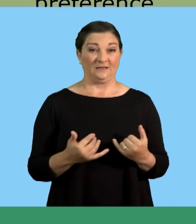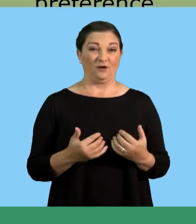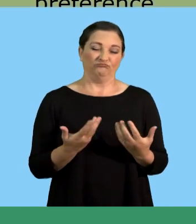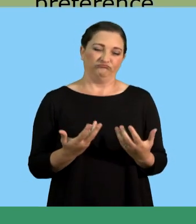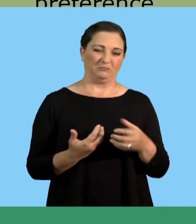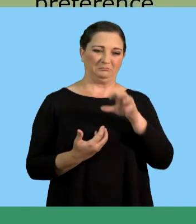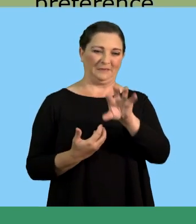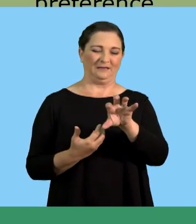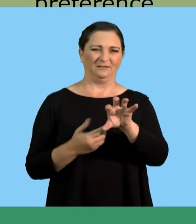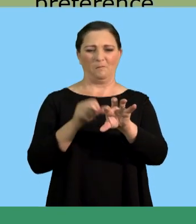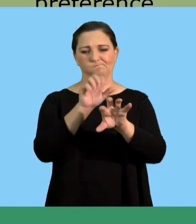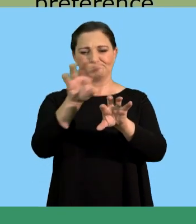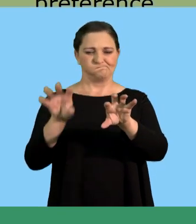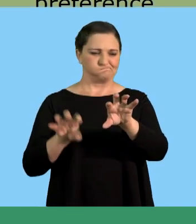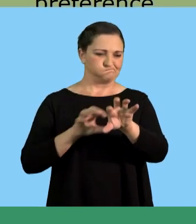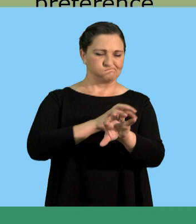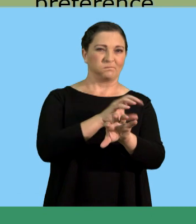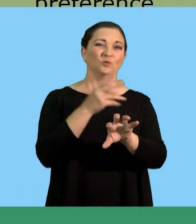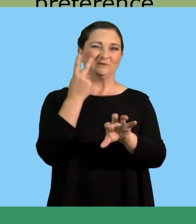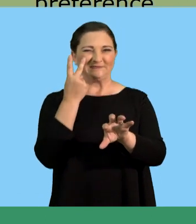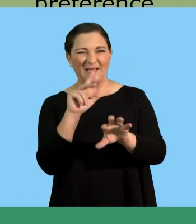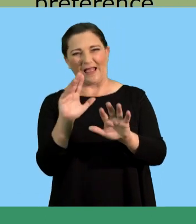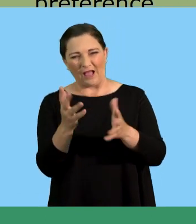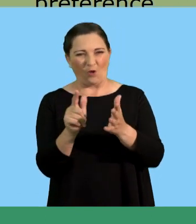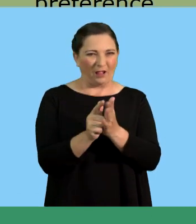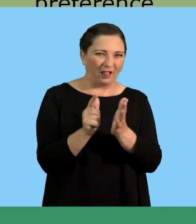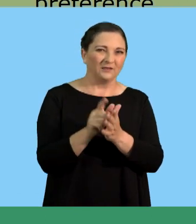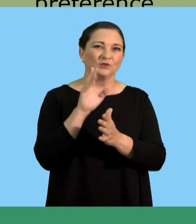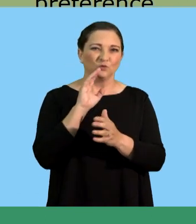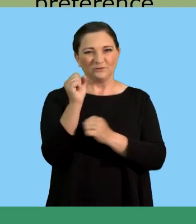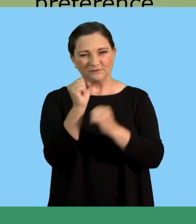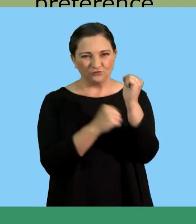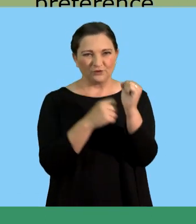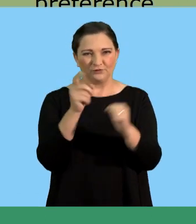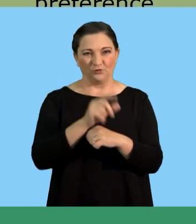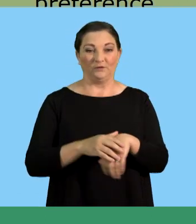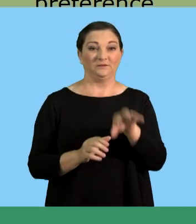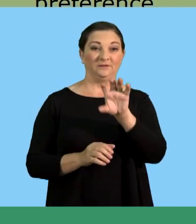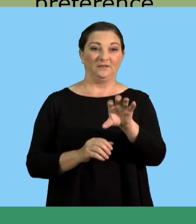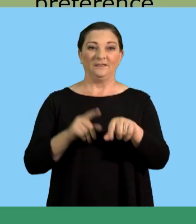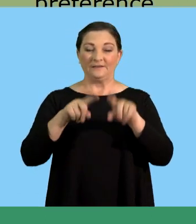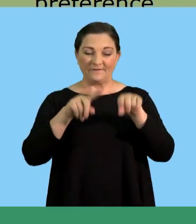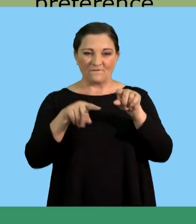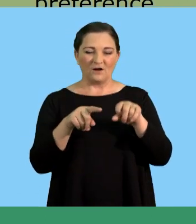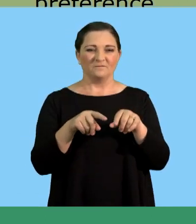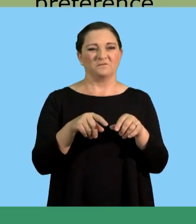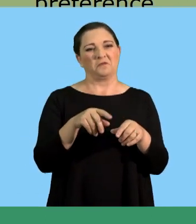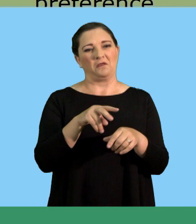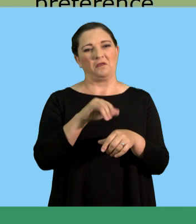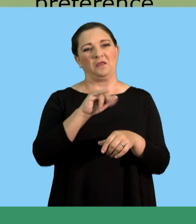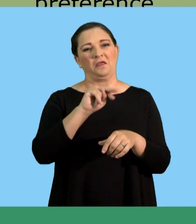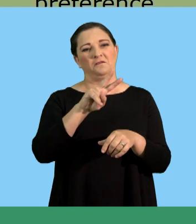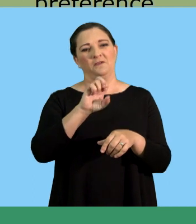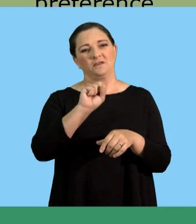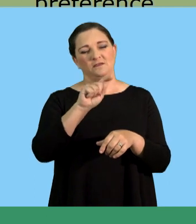Now, this is our concept map. This is how our lesson is going to be structured. We'll start by looking into the forms of investment, then look into types